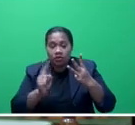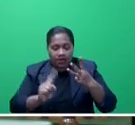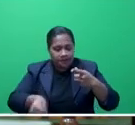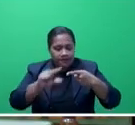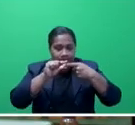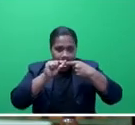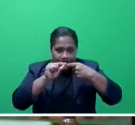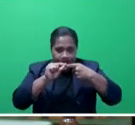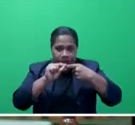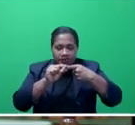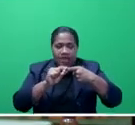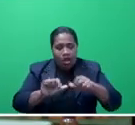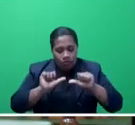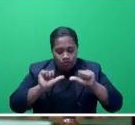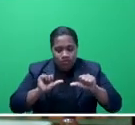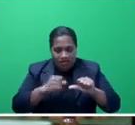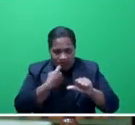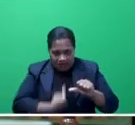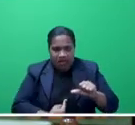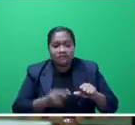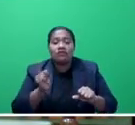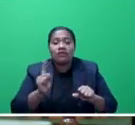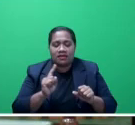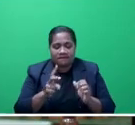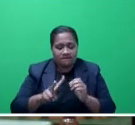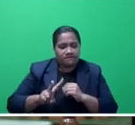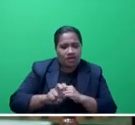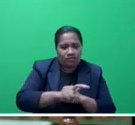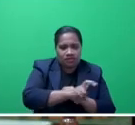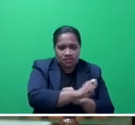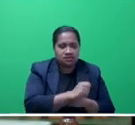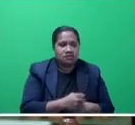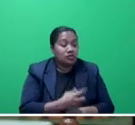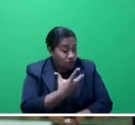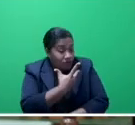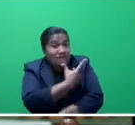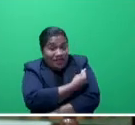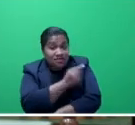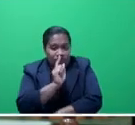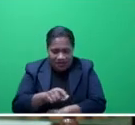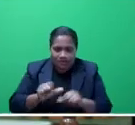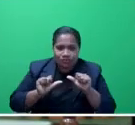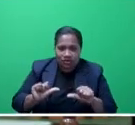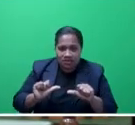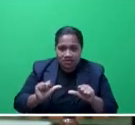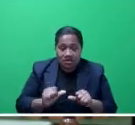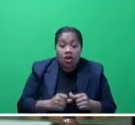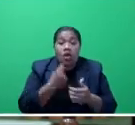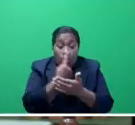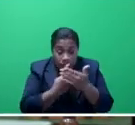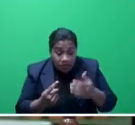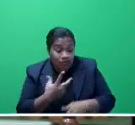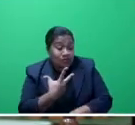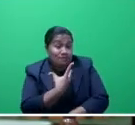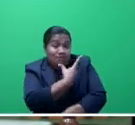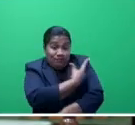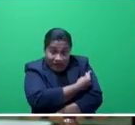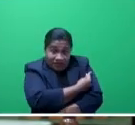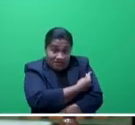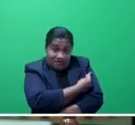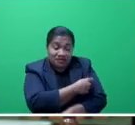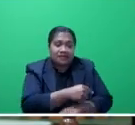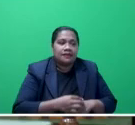protect ourselves from the virus. Vaccines give us that defense. Until we have vaccine-induced herd